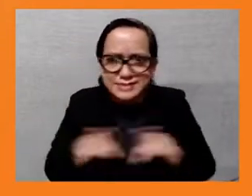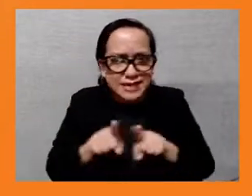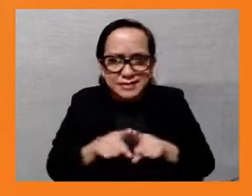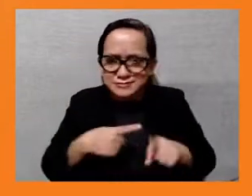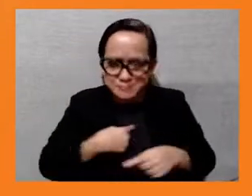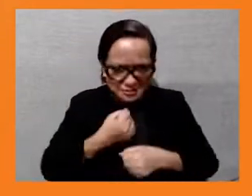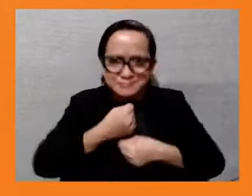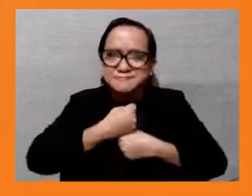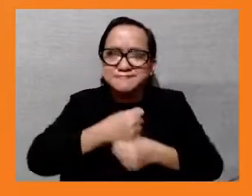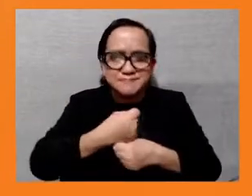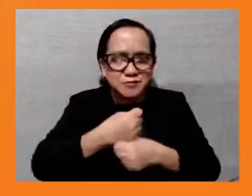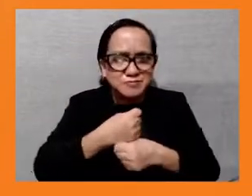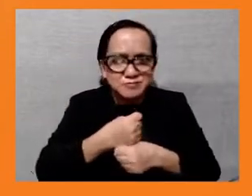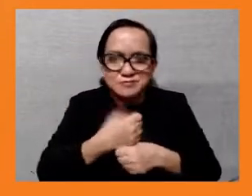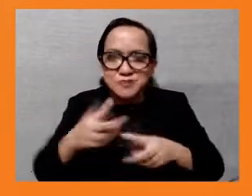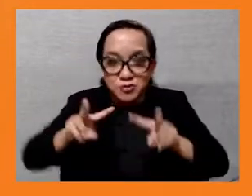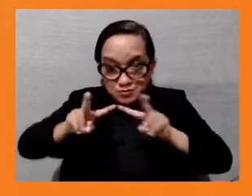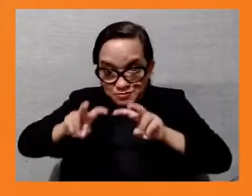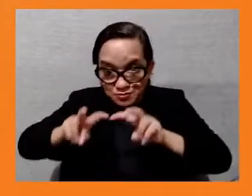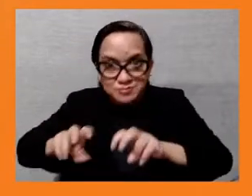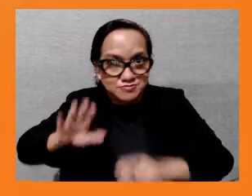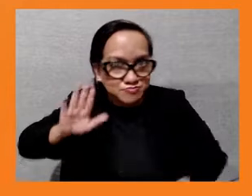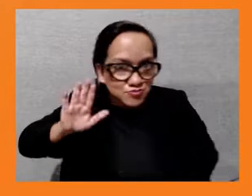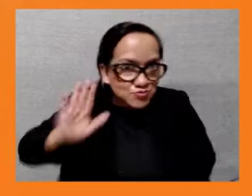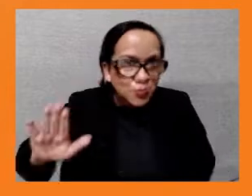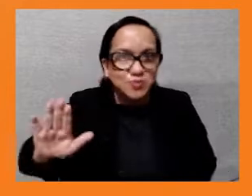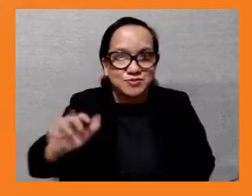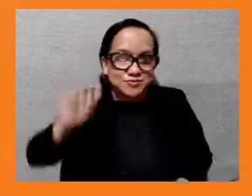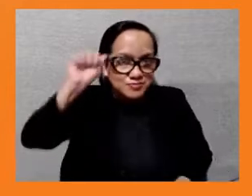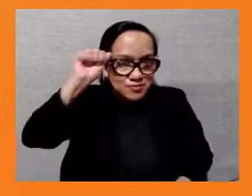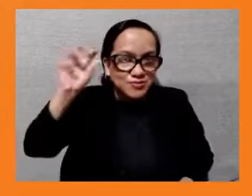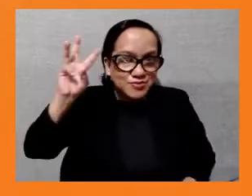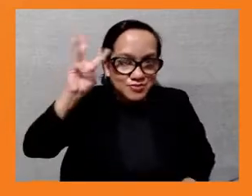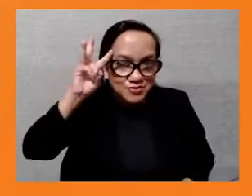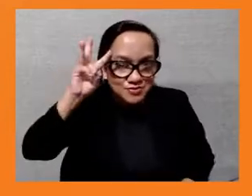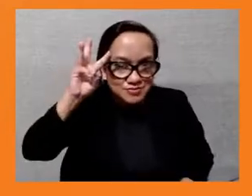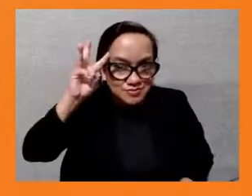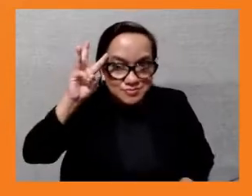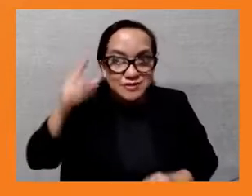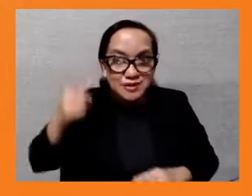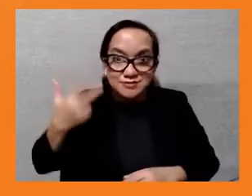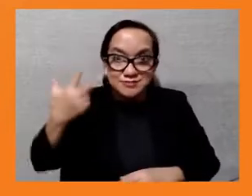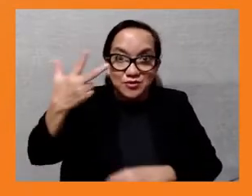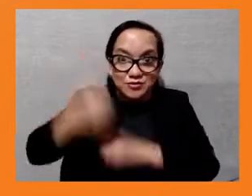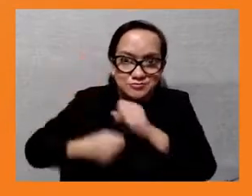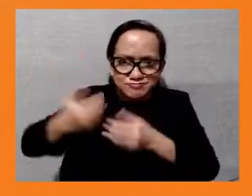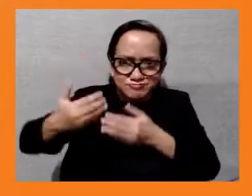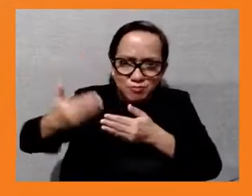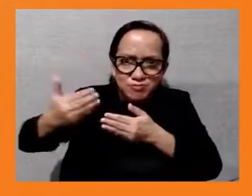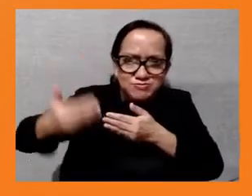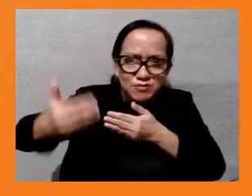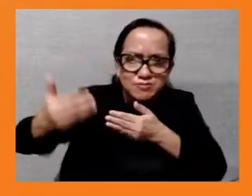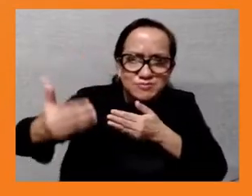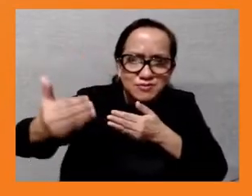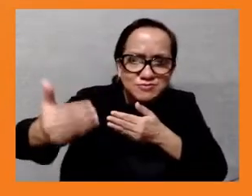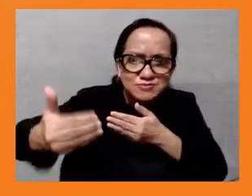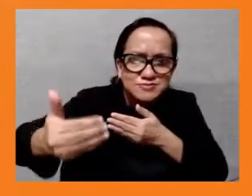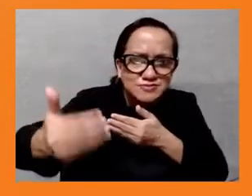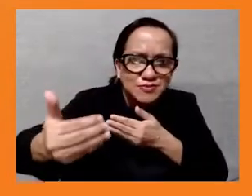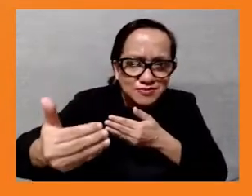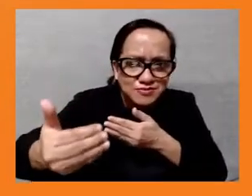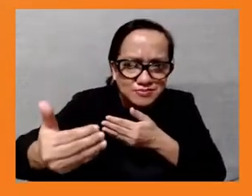our accountability mechanism does and the work of the Office of the Special Project Facilitator that they do on problem